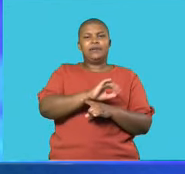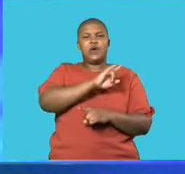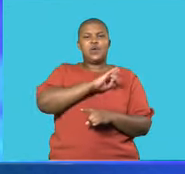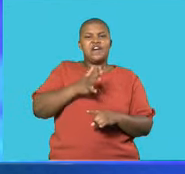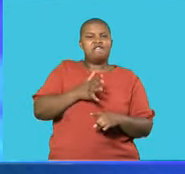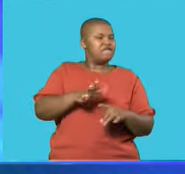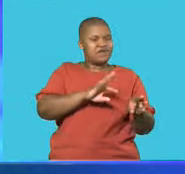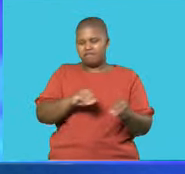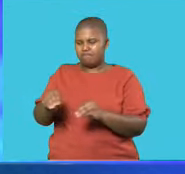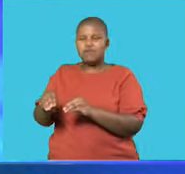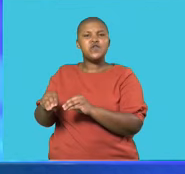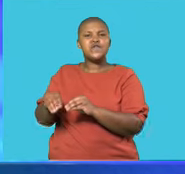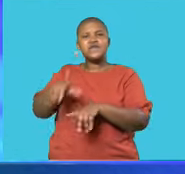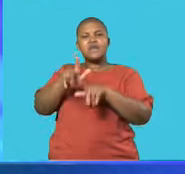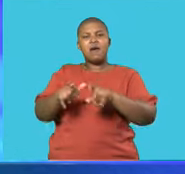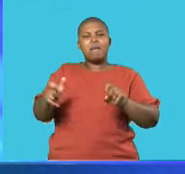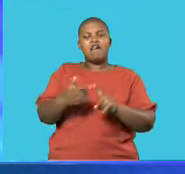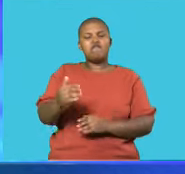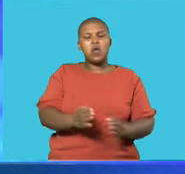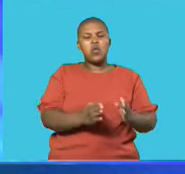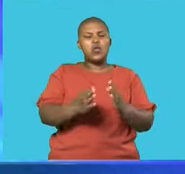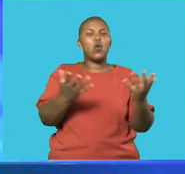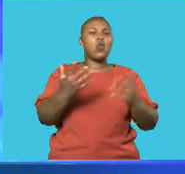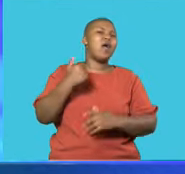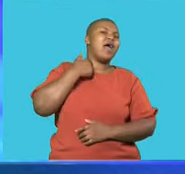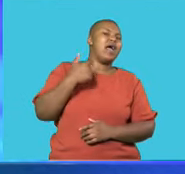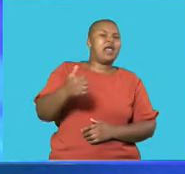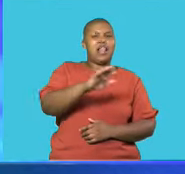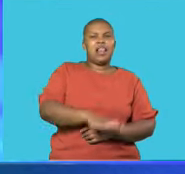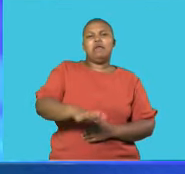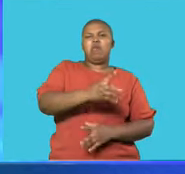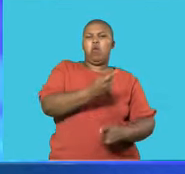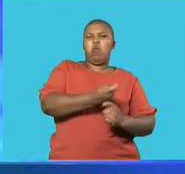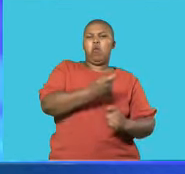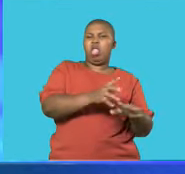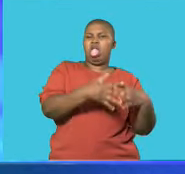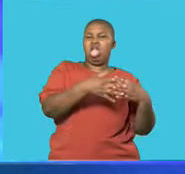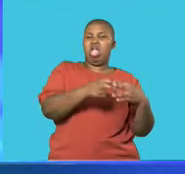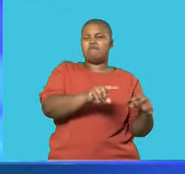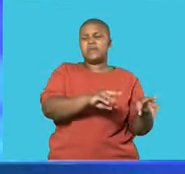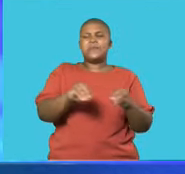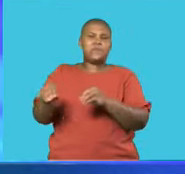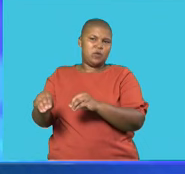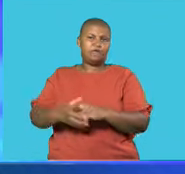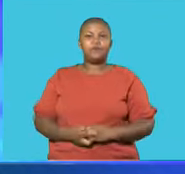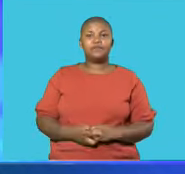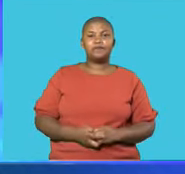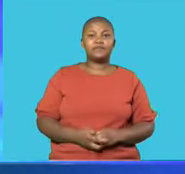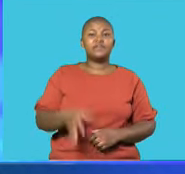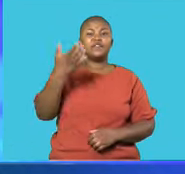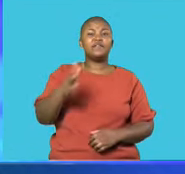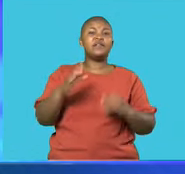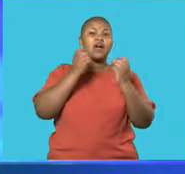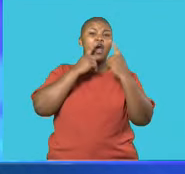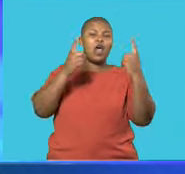households situated next to Jukskei River at the Stjwetla Informal Settlement in Alexandra. Now, Tshwaku made the announcement during the